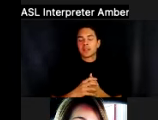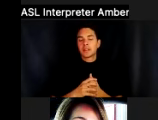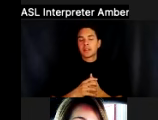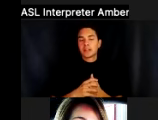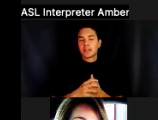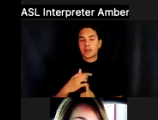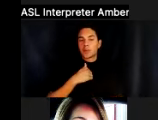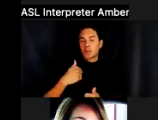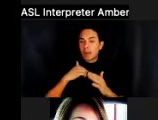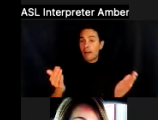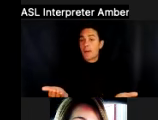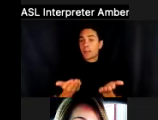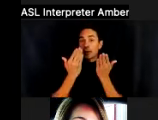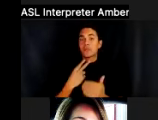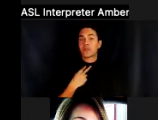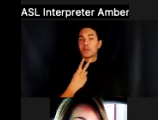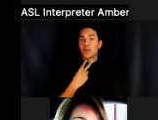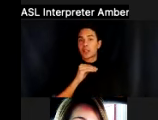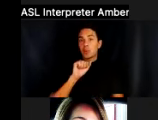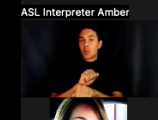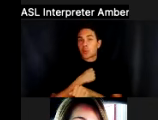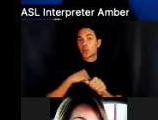And we uplift those voices in the work that we do.